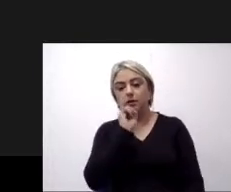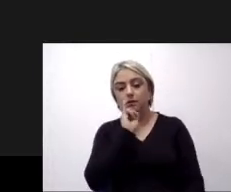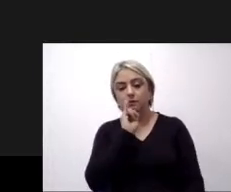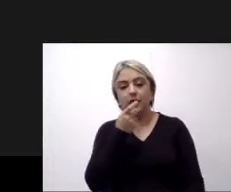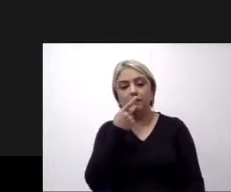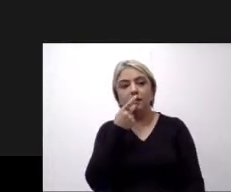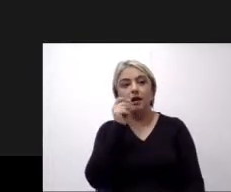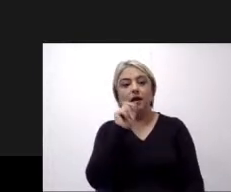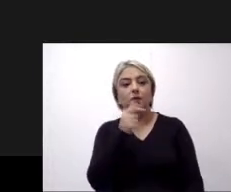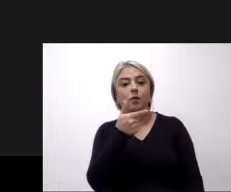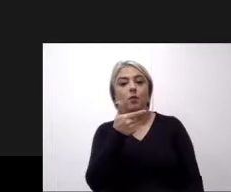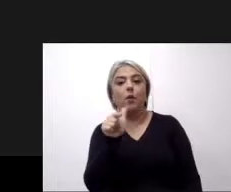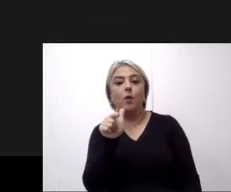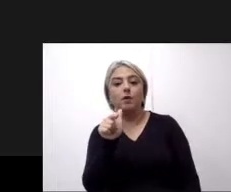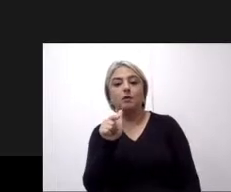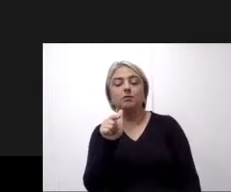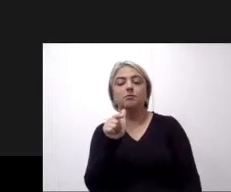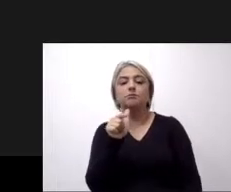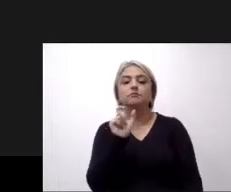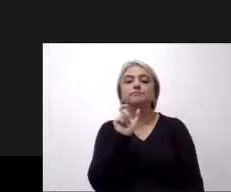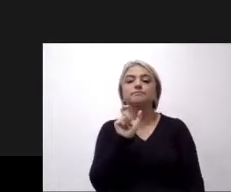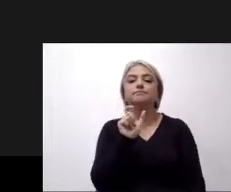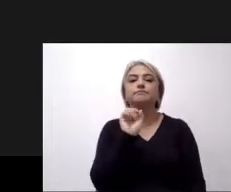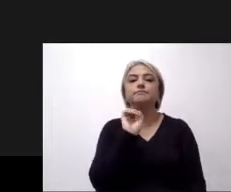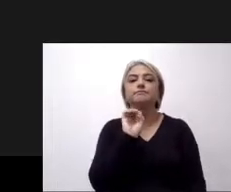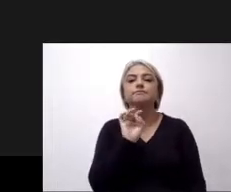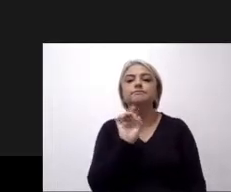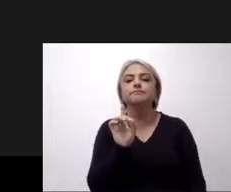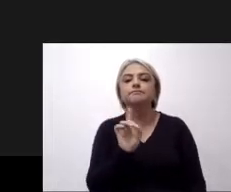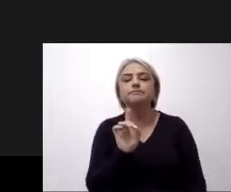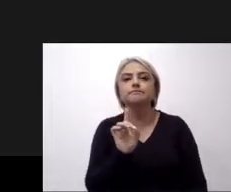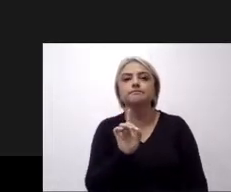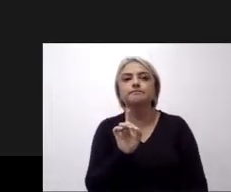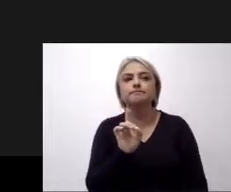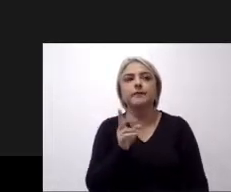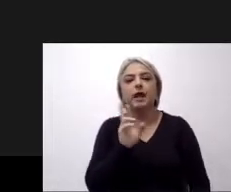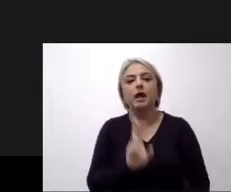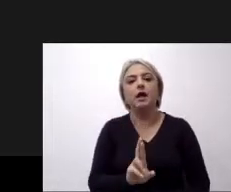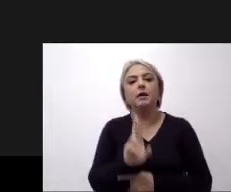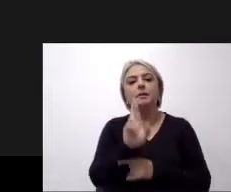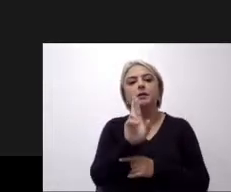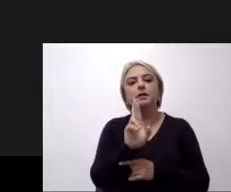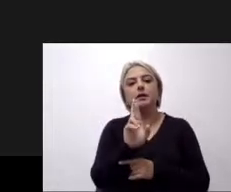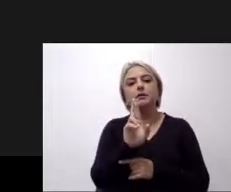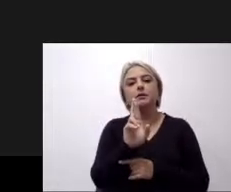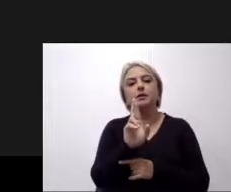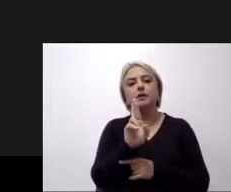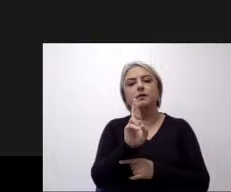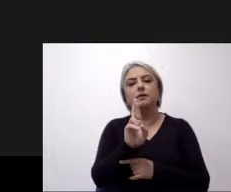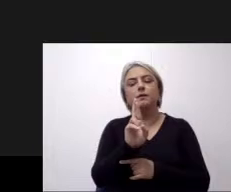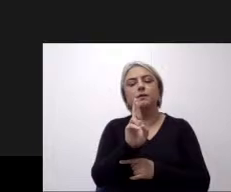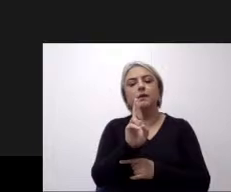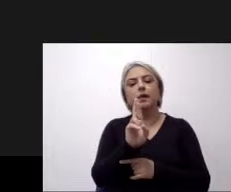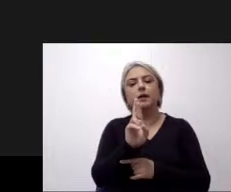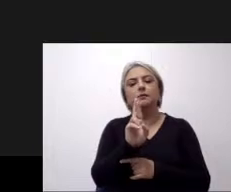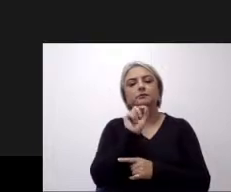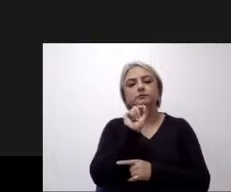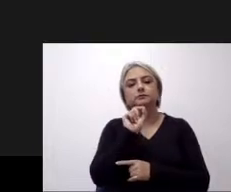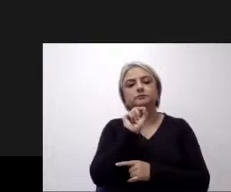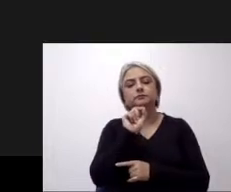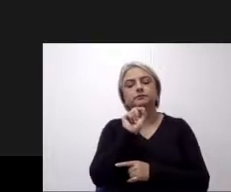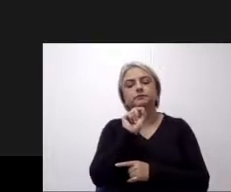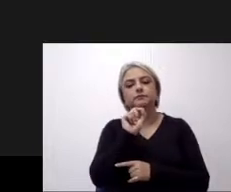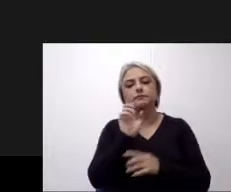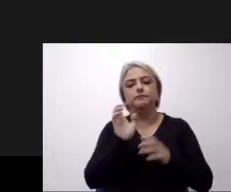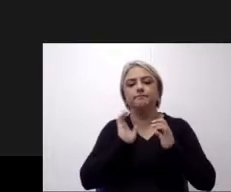not only the representation of elites must be taken into